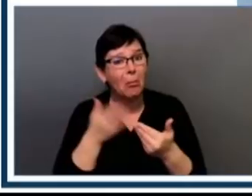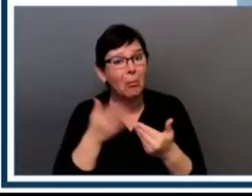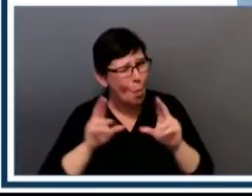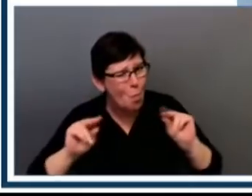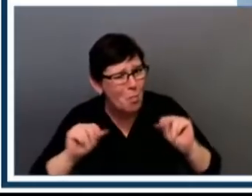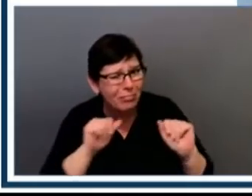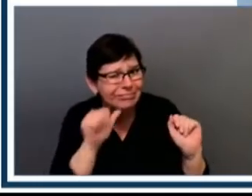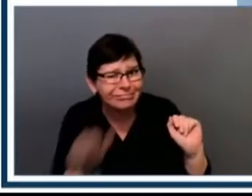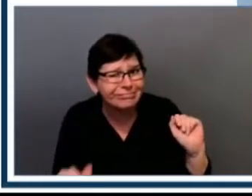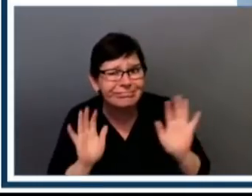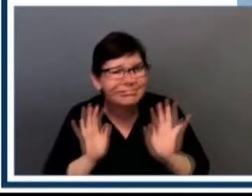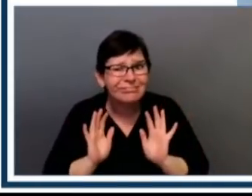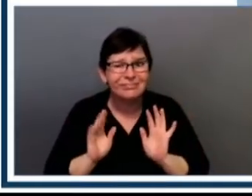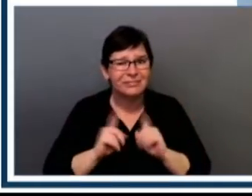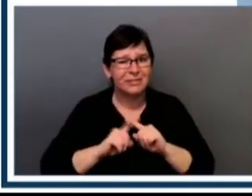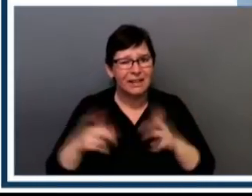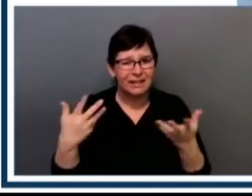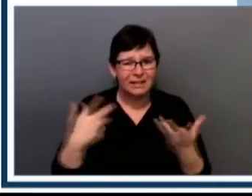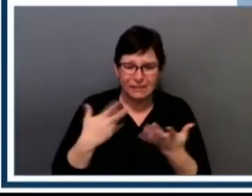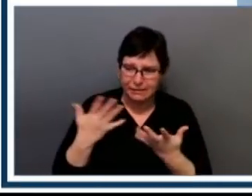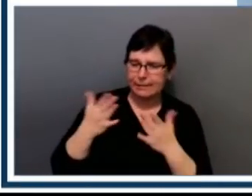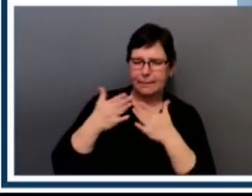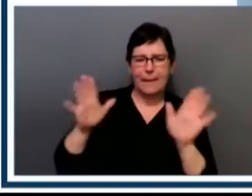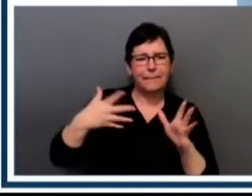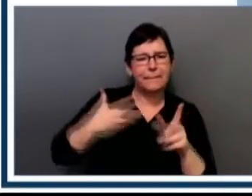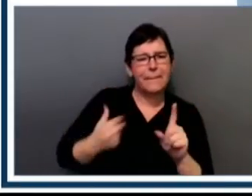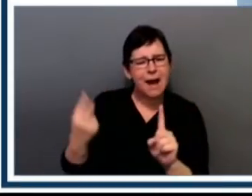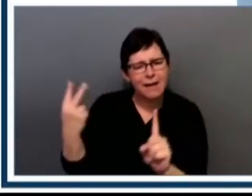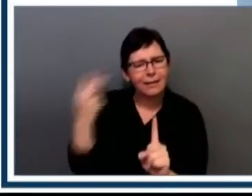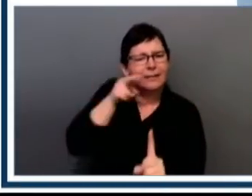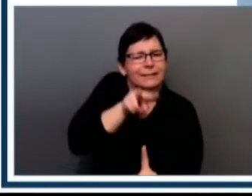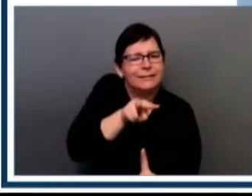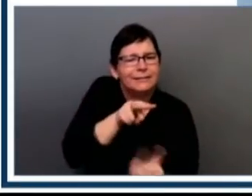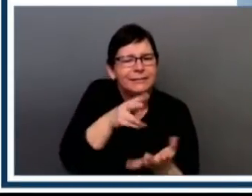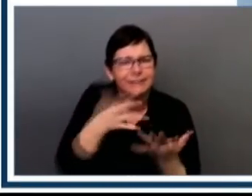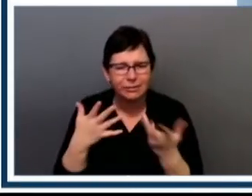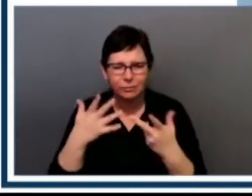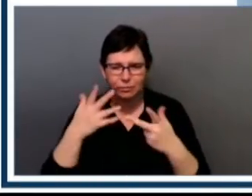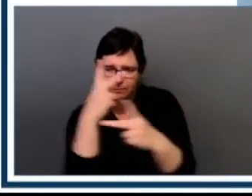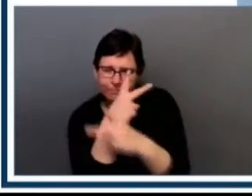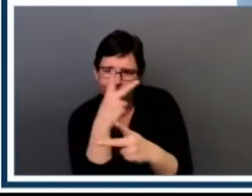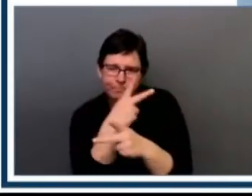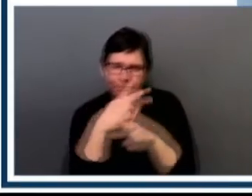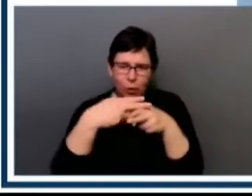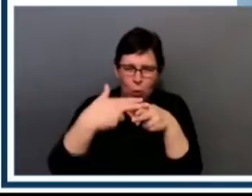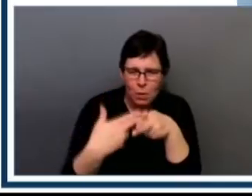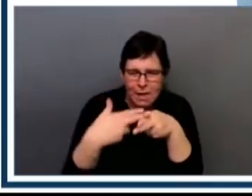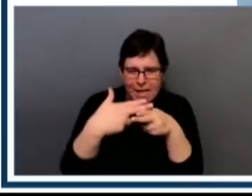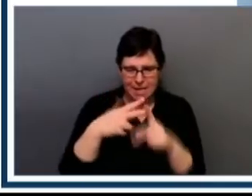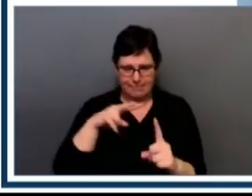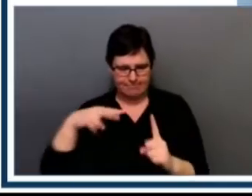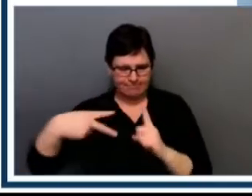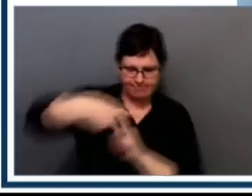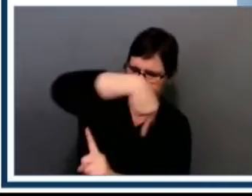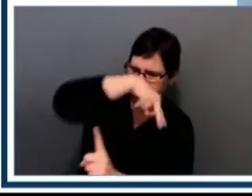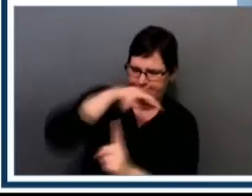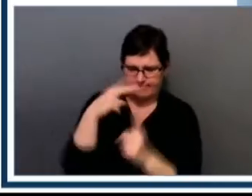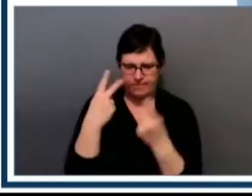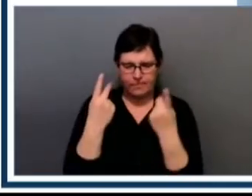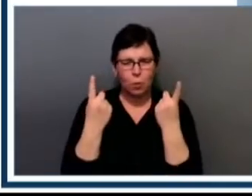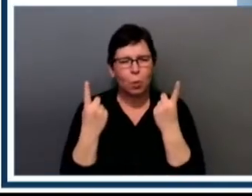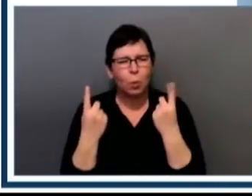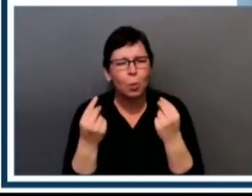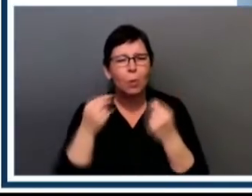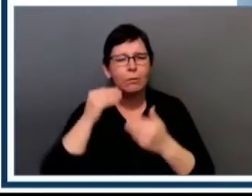in as well, and then making a decision, balancing all those. And I'm very comfortable that we